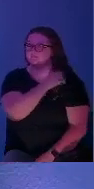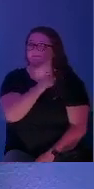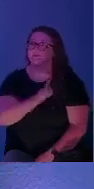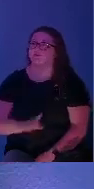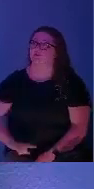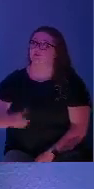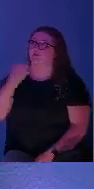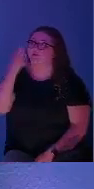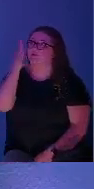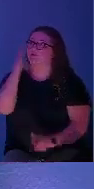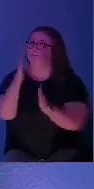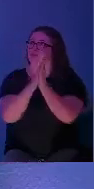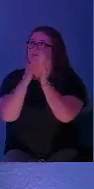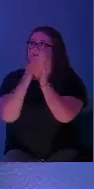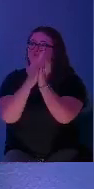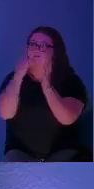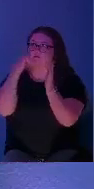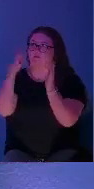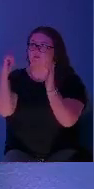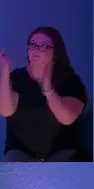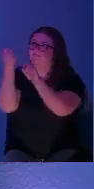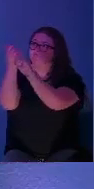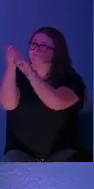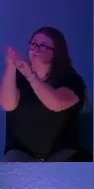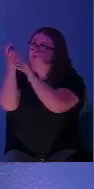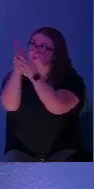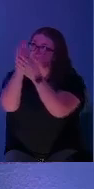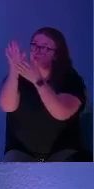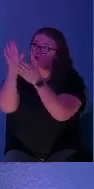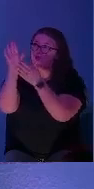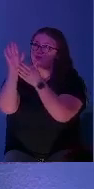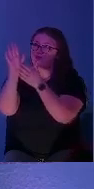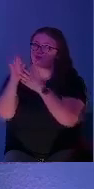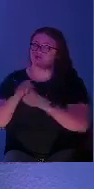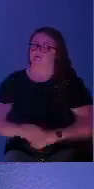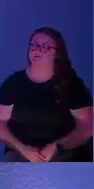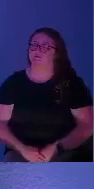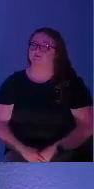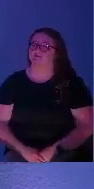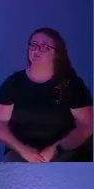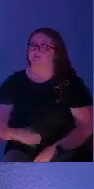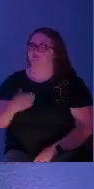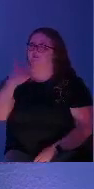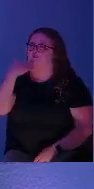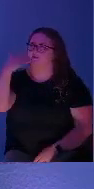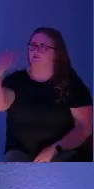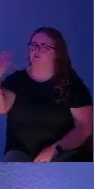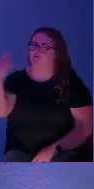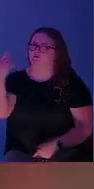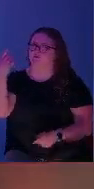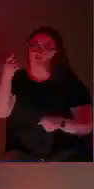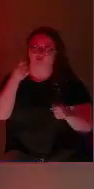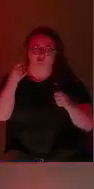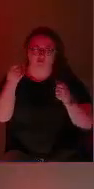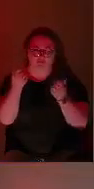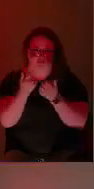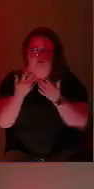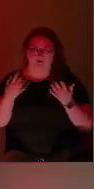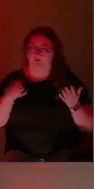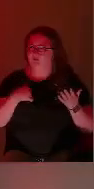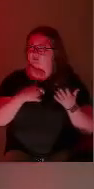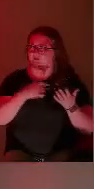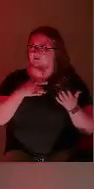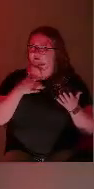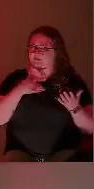Lord God, we just praise you for being holy, for being set apart. God, thank you for being in control when we are